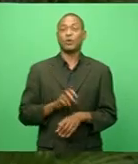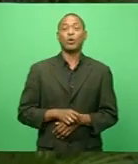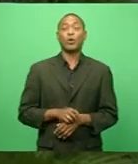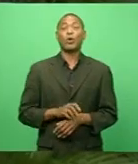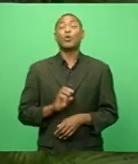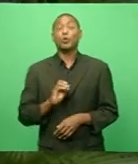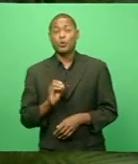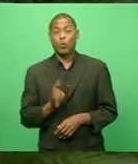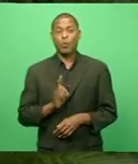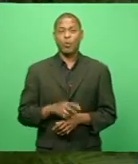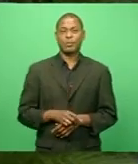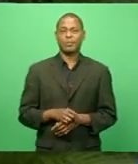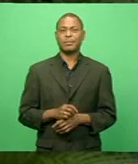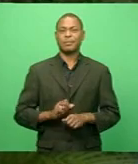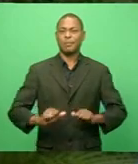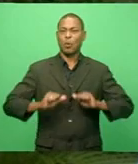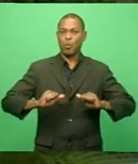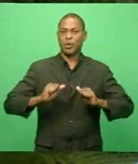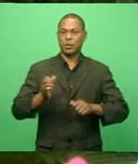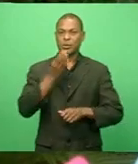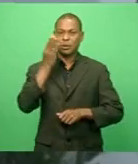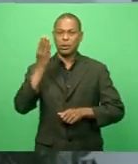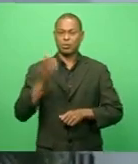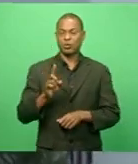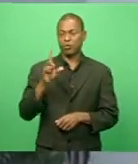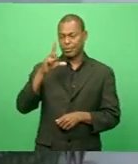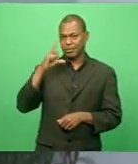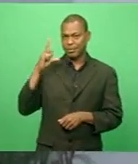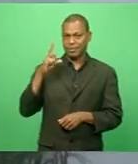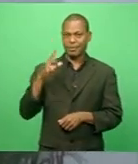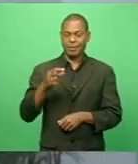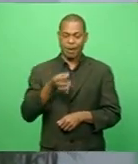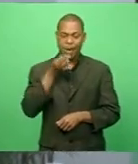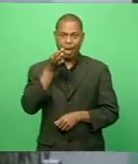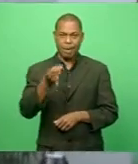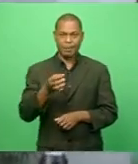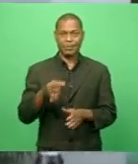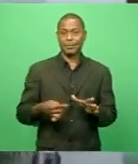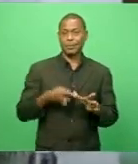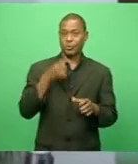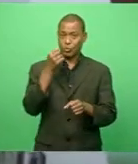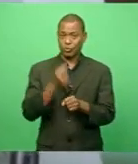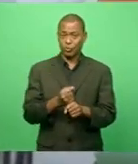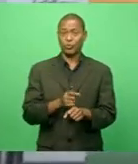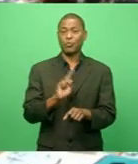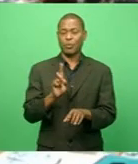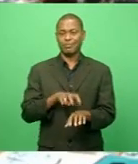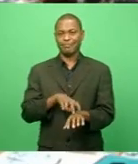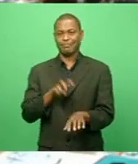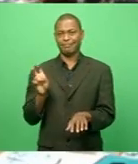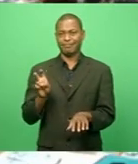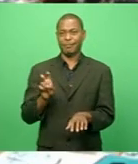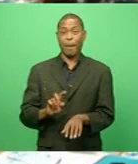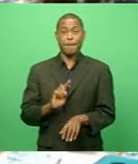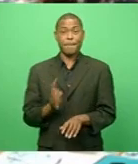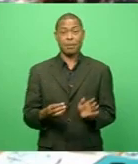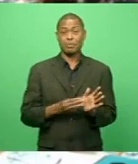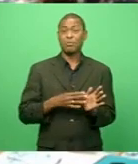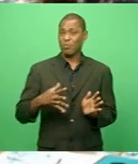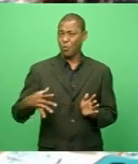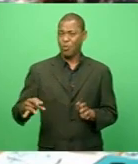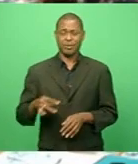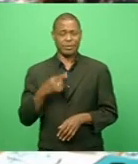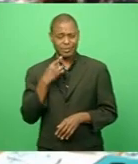to the President's speech, Kurindrani yesterday called on Attorney General Said Kayum to step down. However, Maharaj says there is a difference